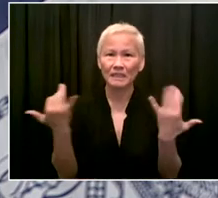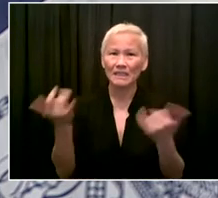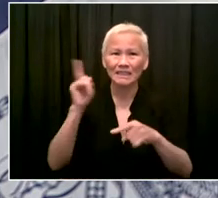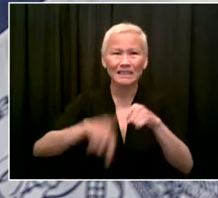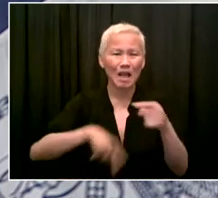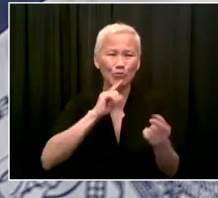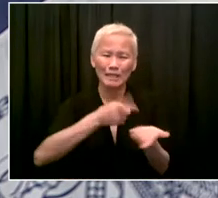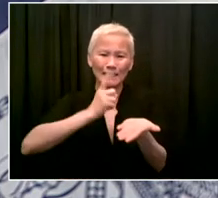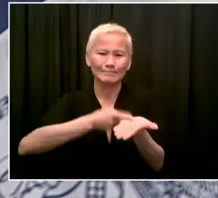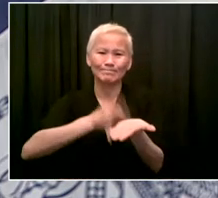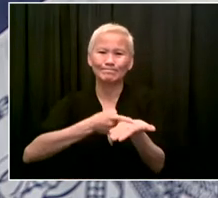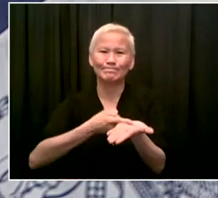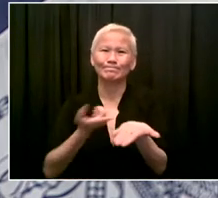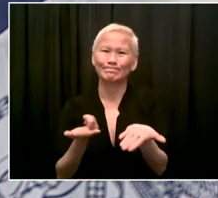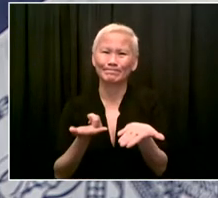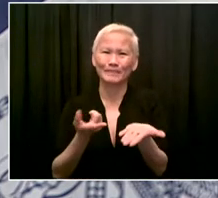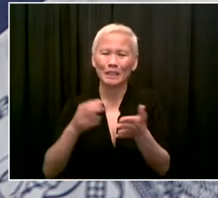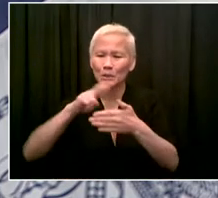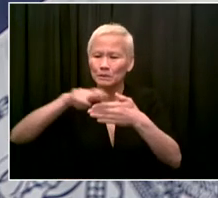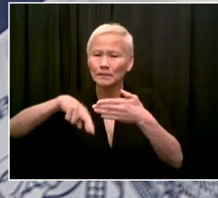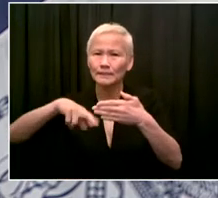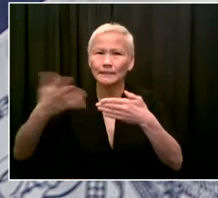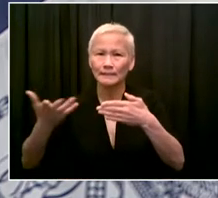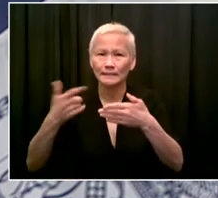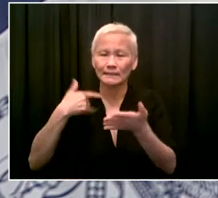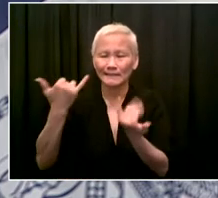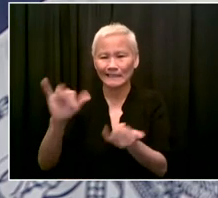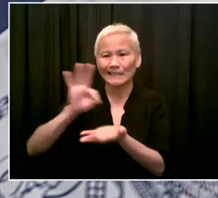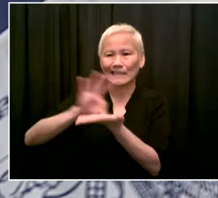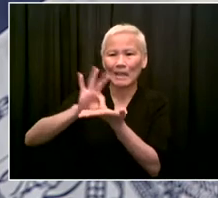about turnout. I know in recent context, it looks